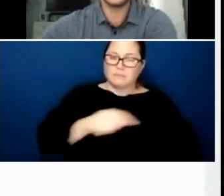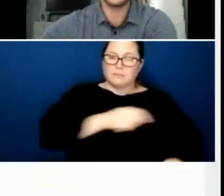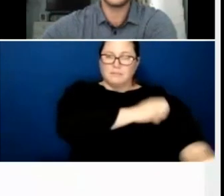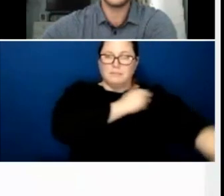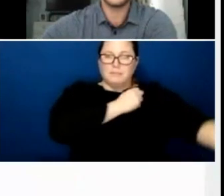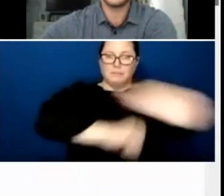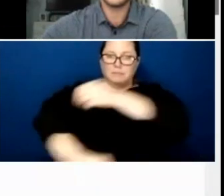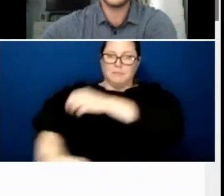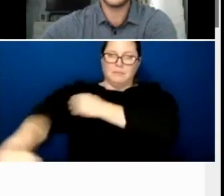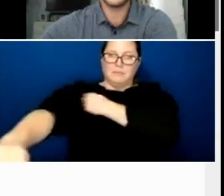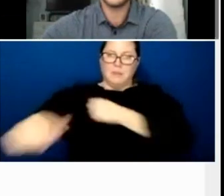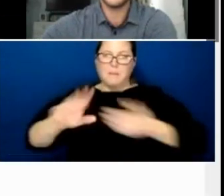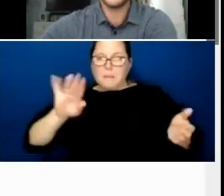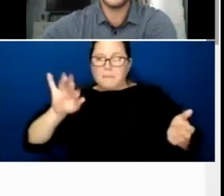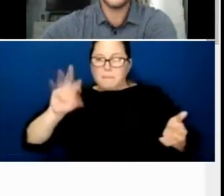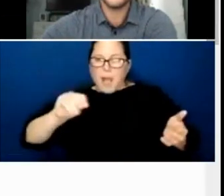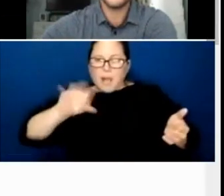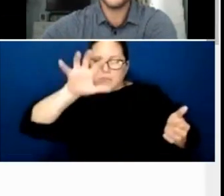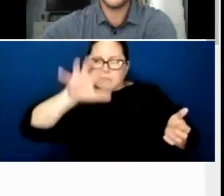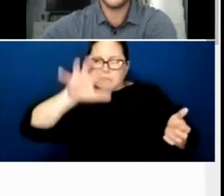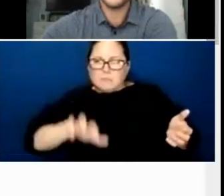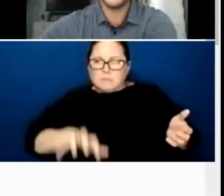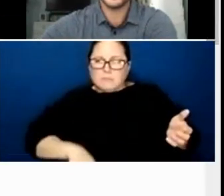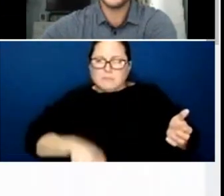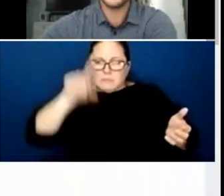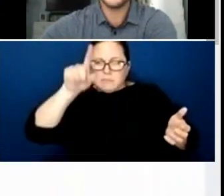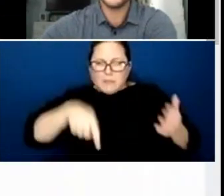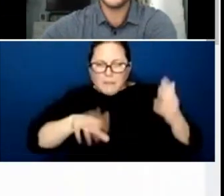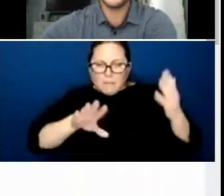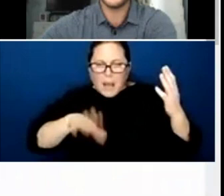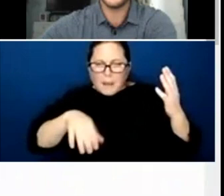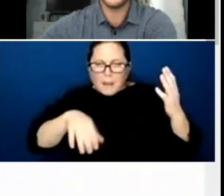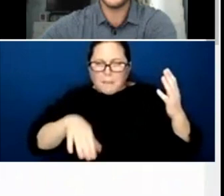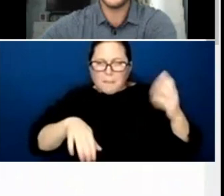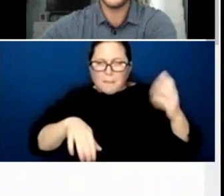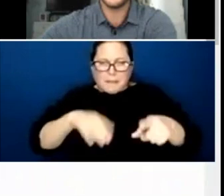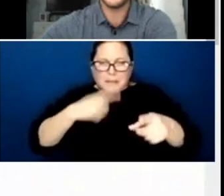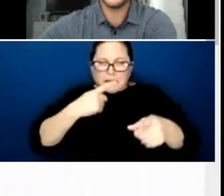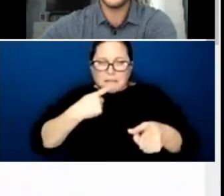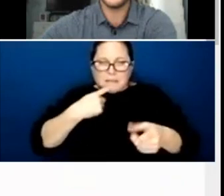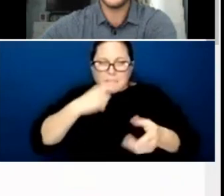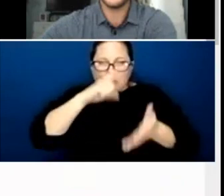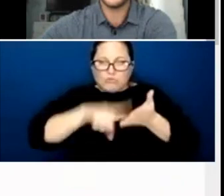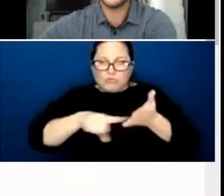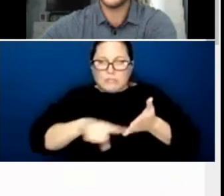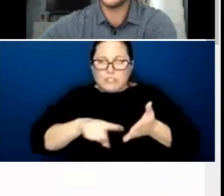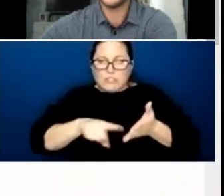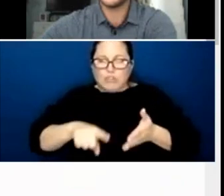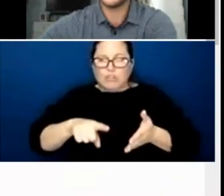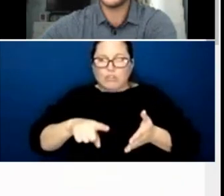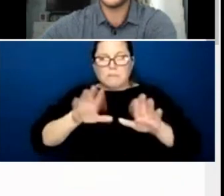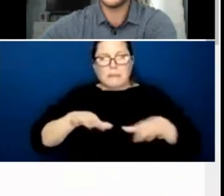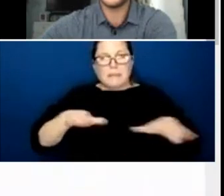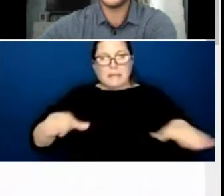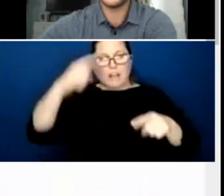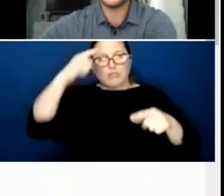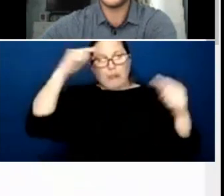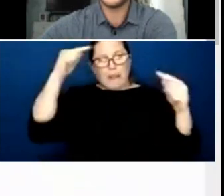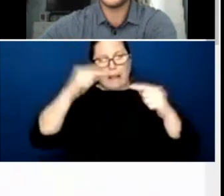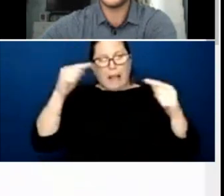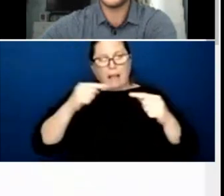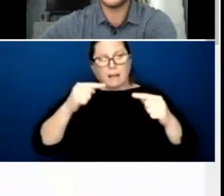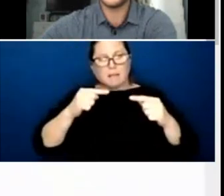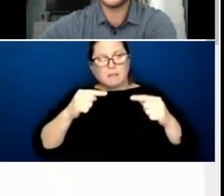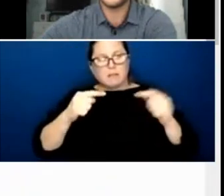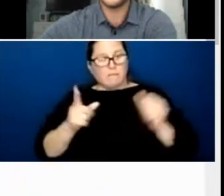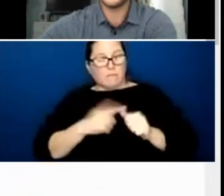reading through his bio and I came all the way to the end and it says research area pediatric headaches. So let me first pose a